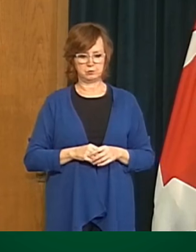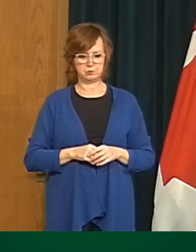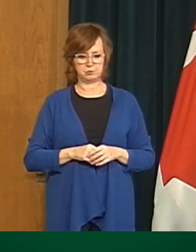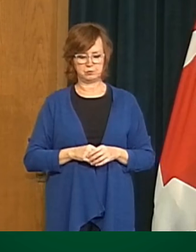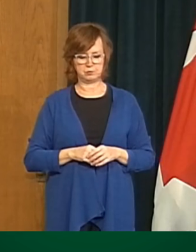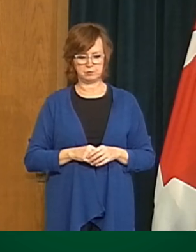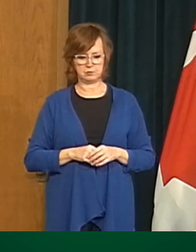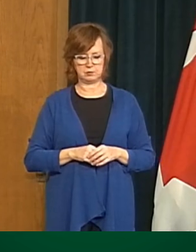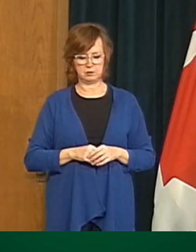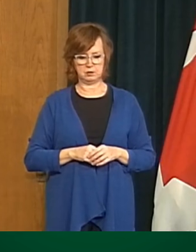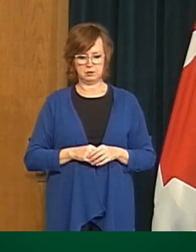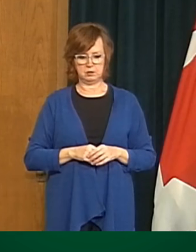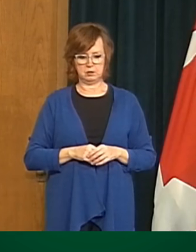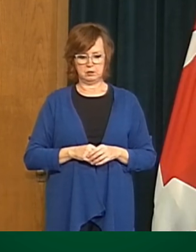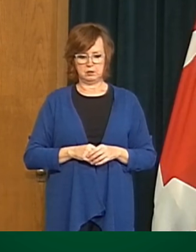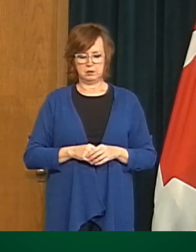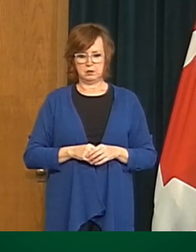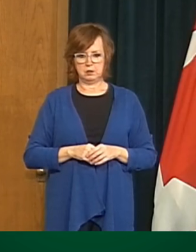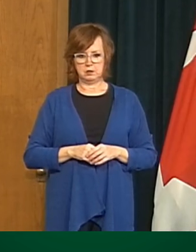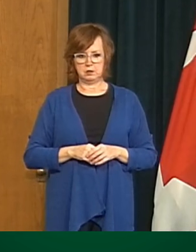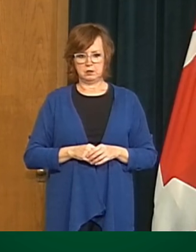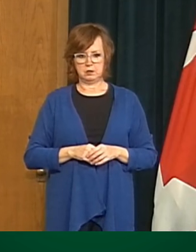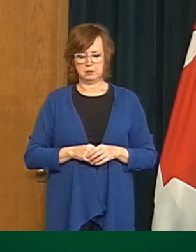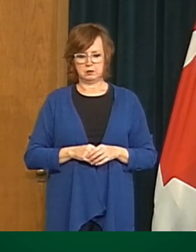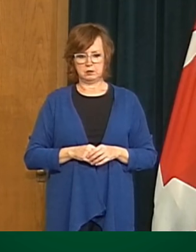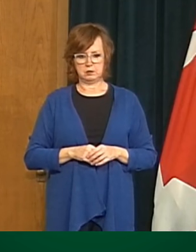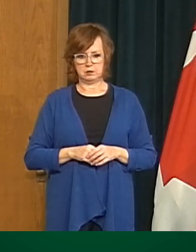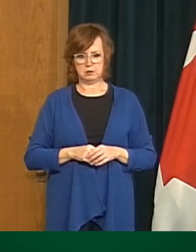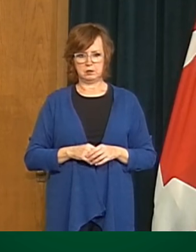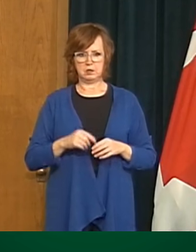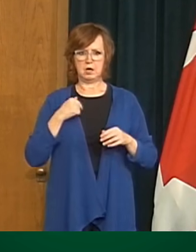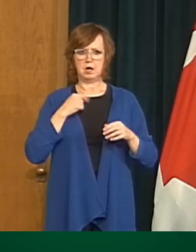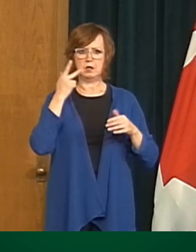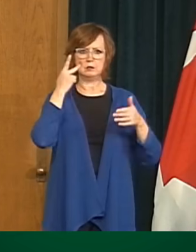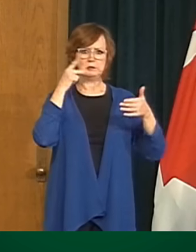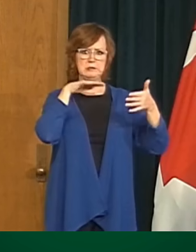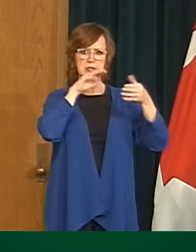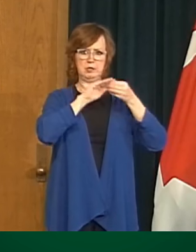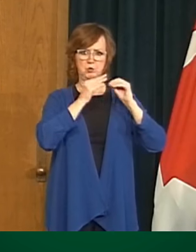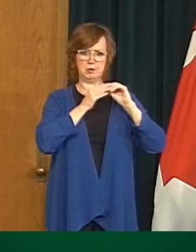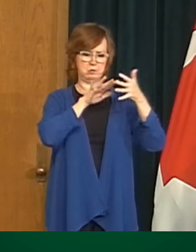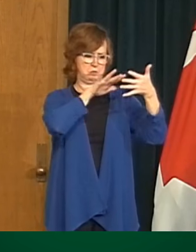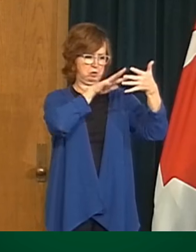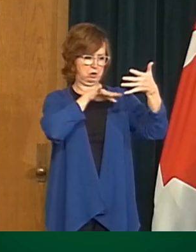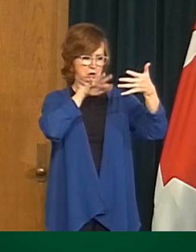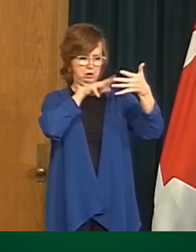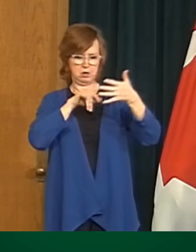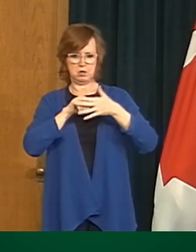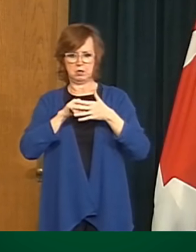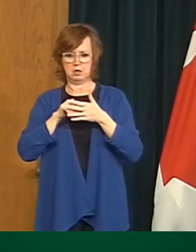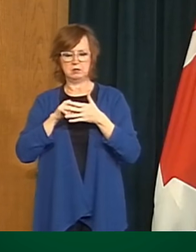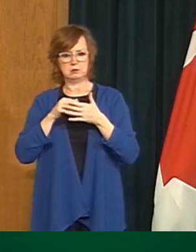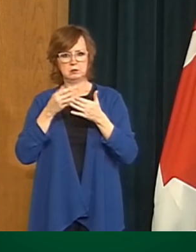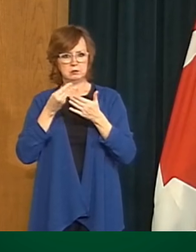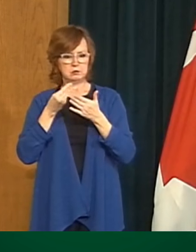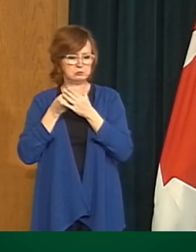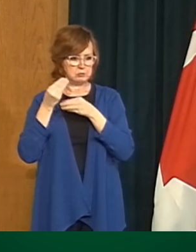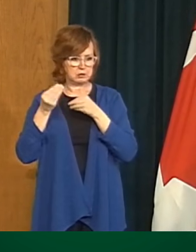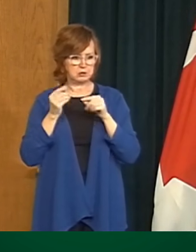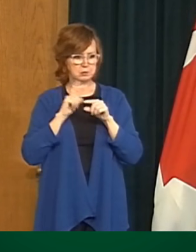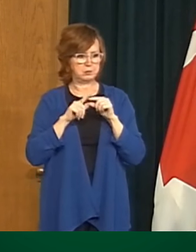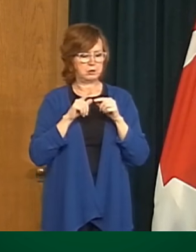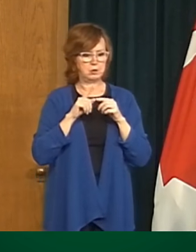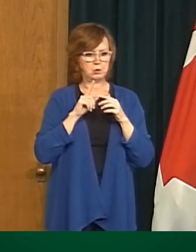looking at the numbers you released today on the stimulus package, and I'm wondering what discussions you've had with northern leaders about trying to accommodate the $10